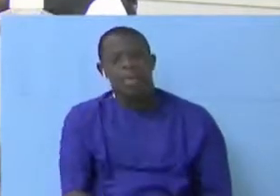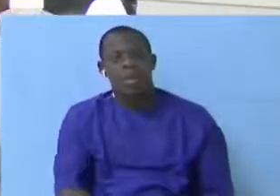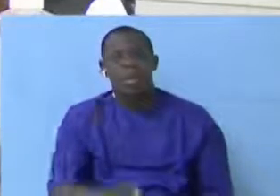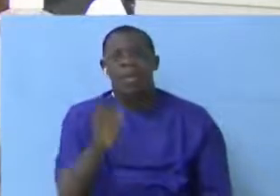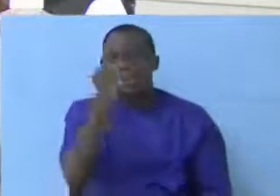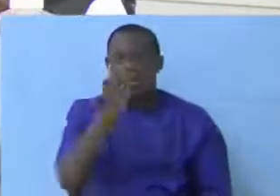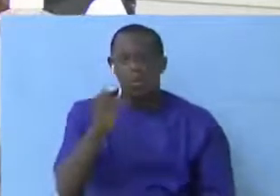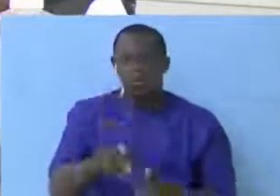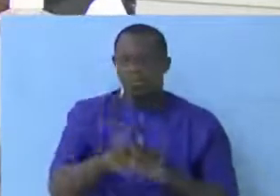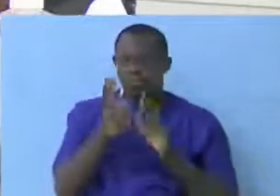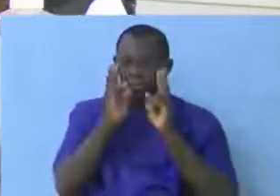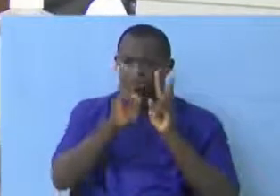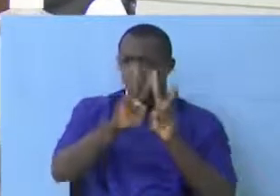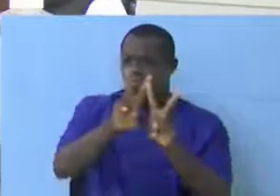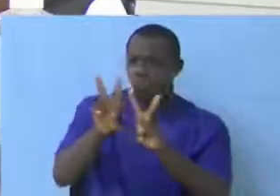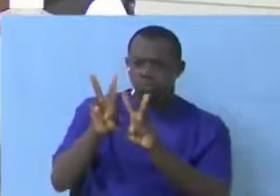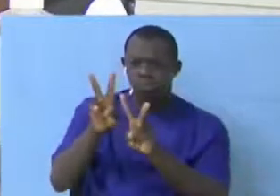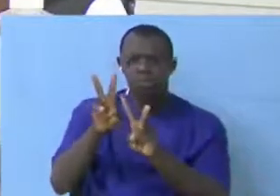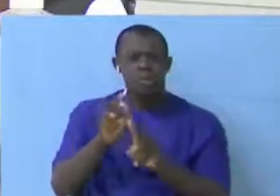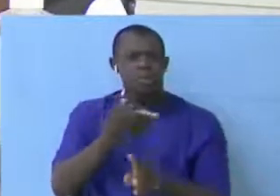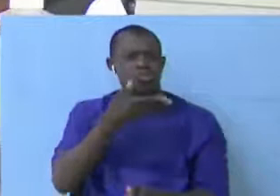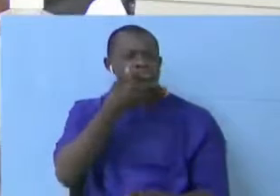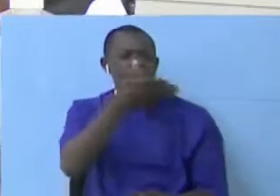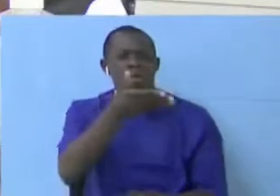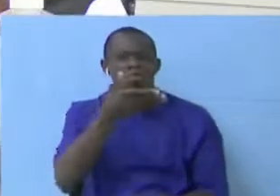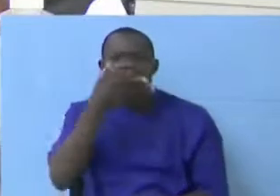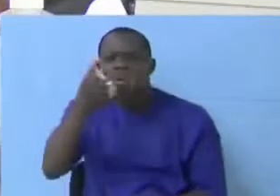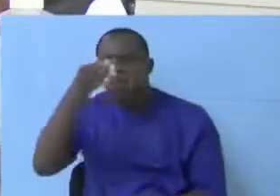you see small boys and girls with so much authority.